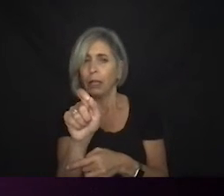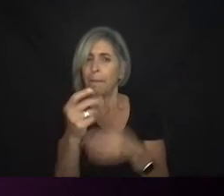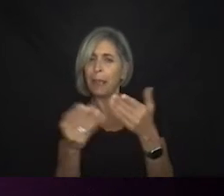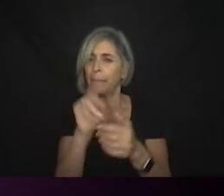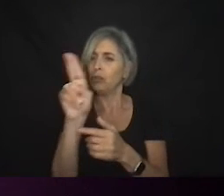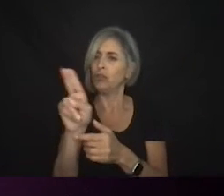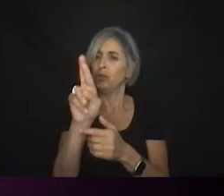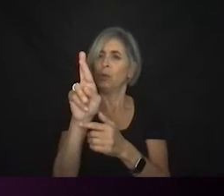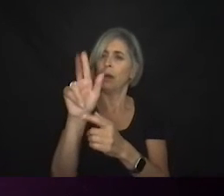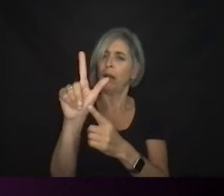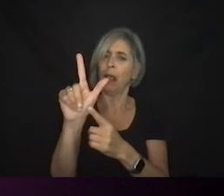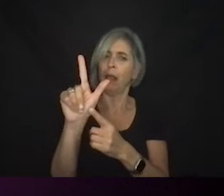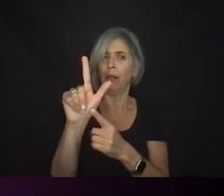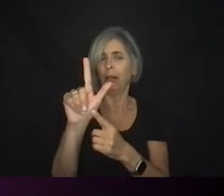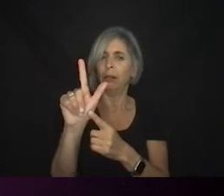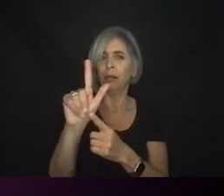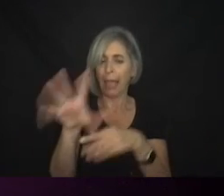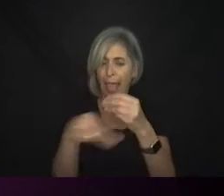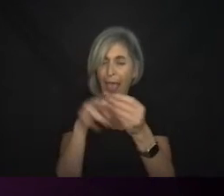URL to navigate to.